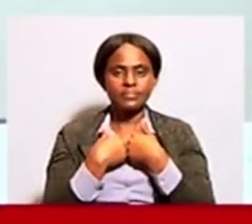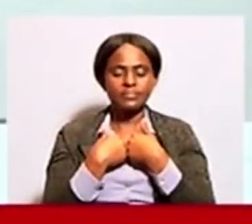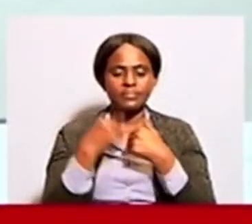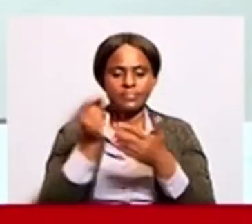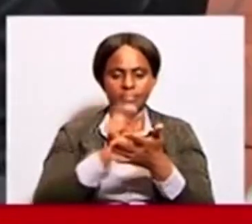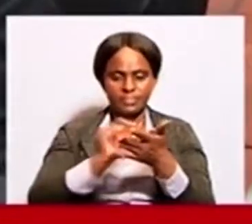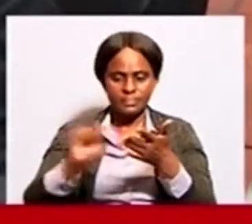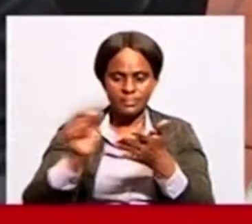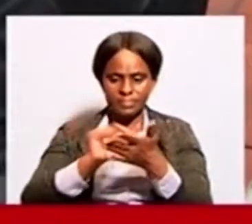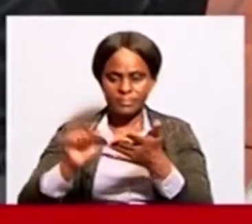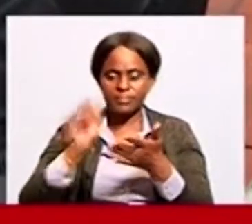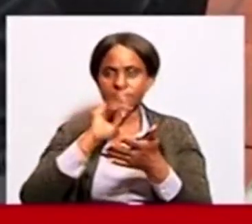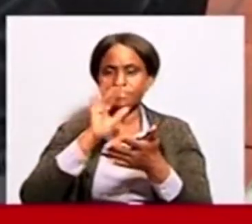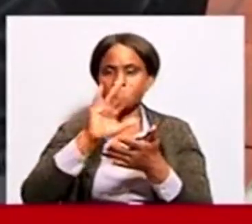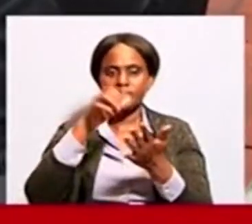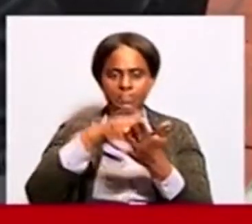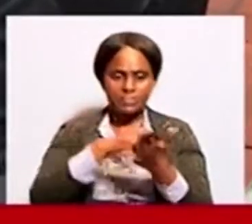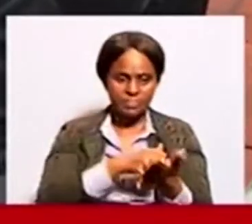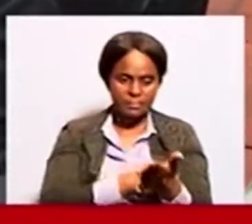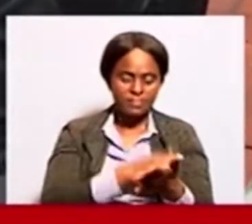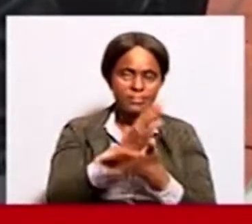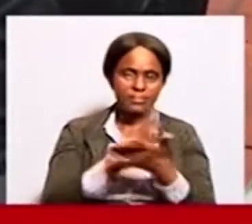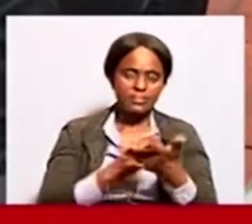written the examination. Some of them had